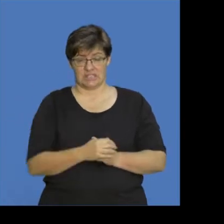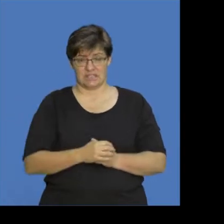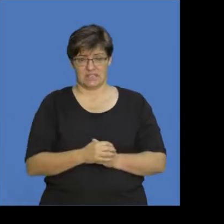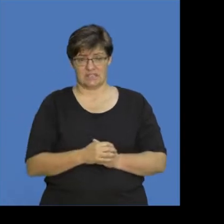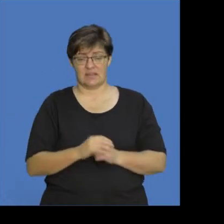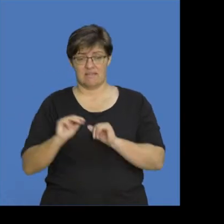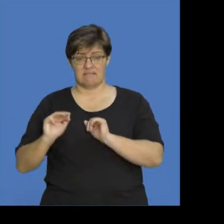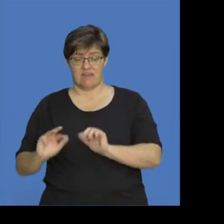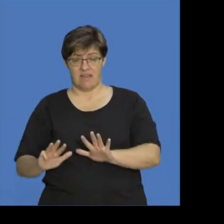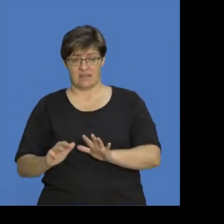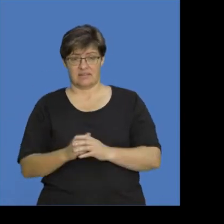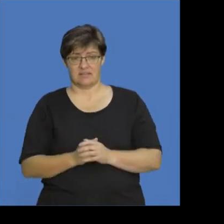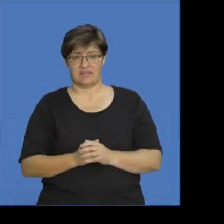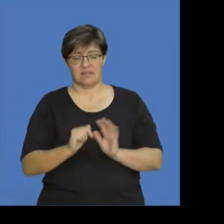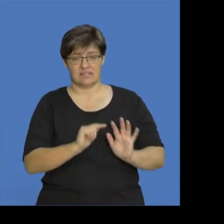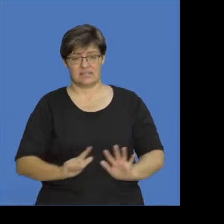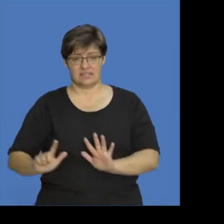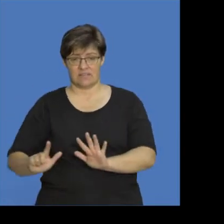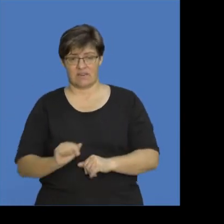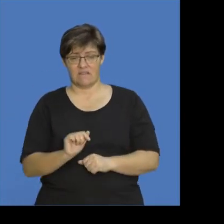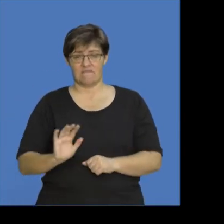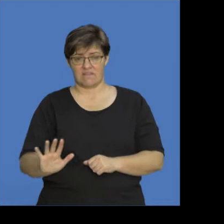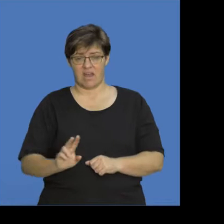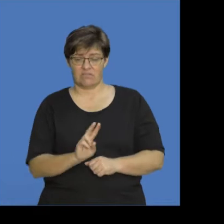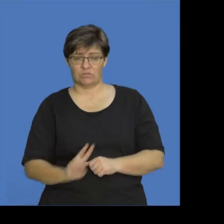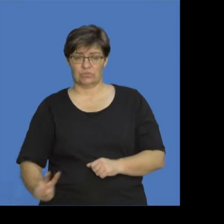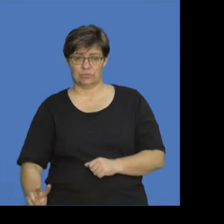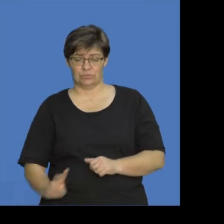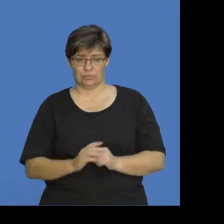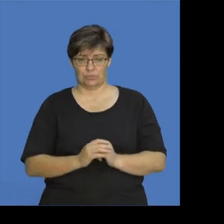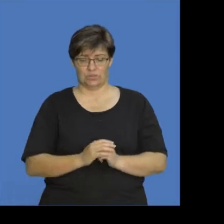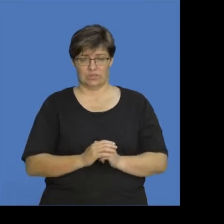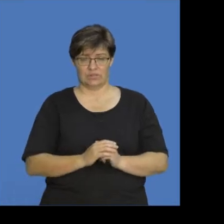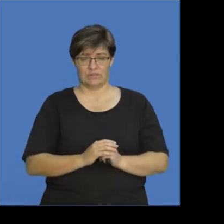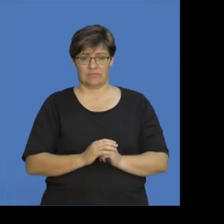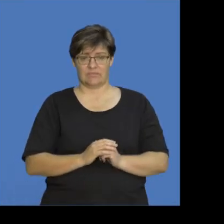13, 9, 7, 5, and 2.